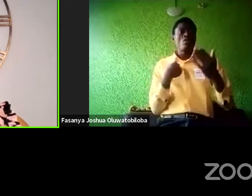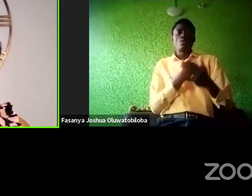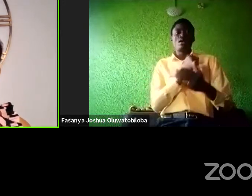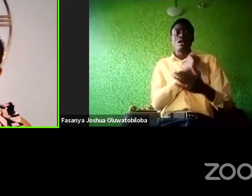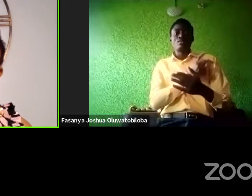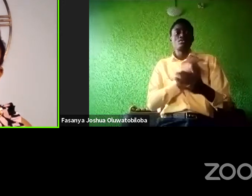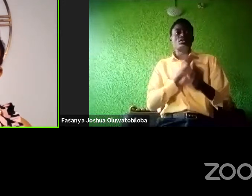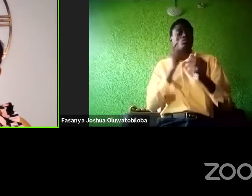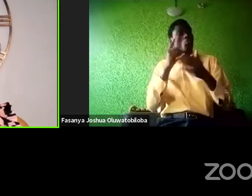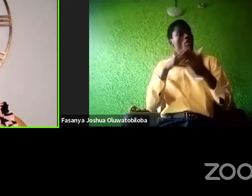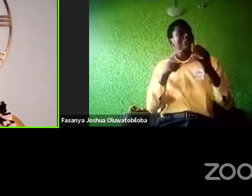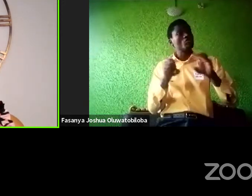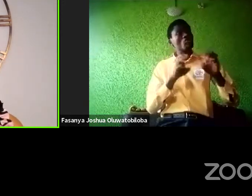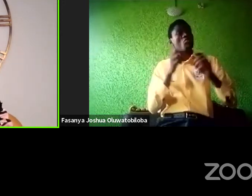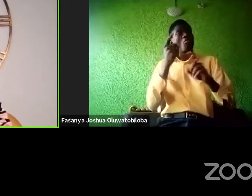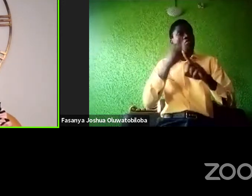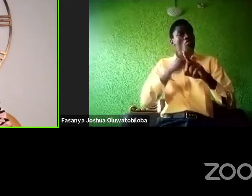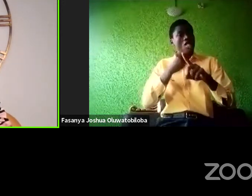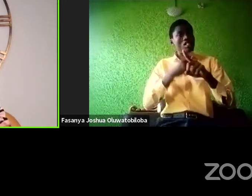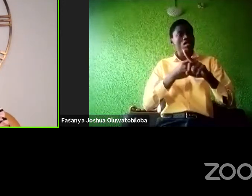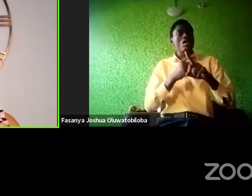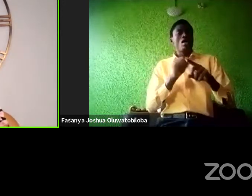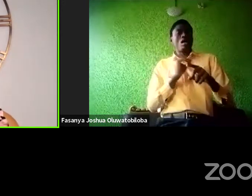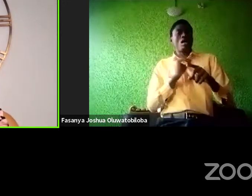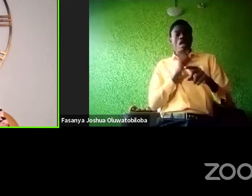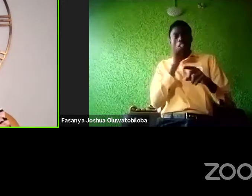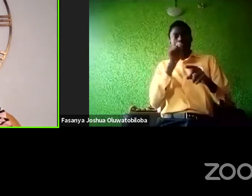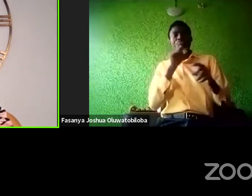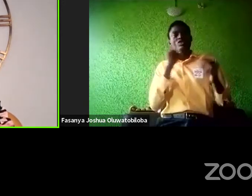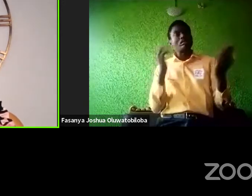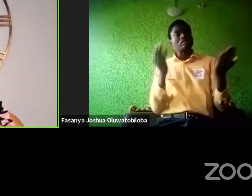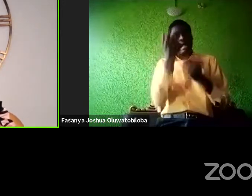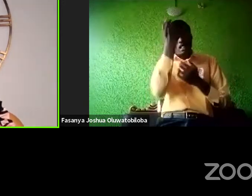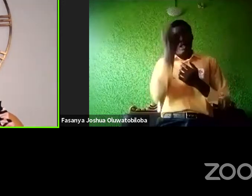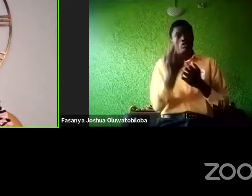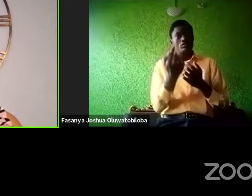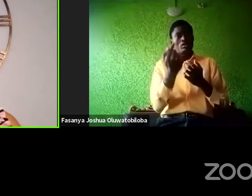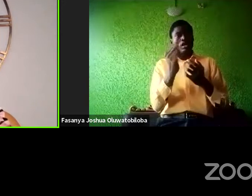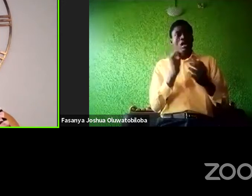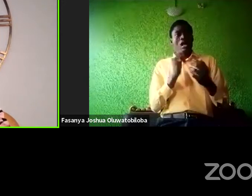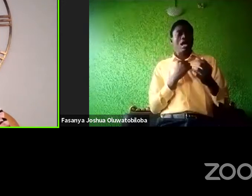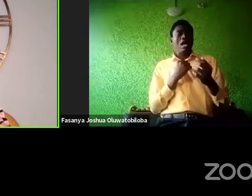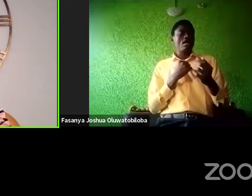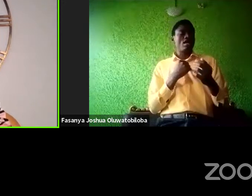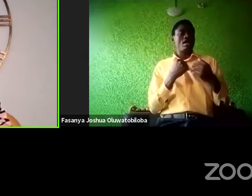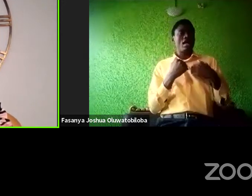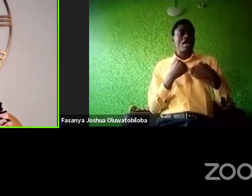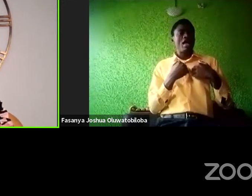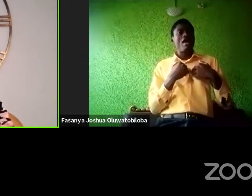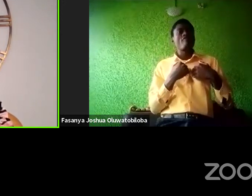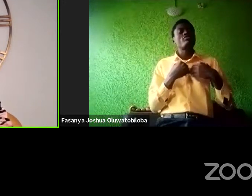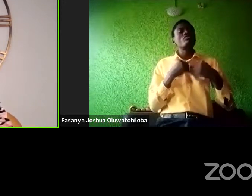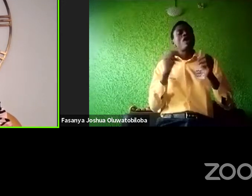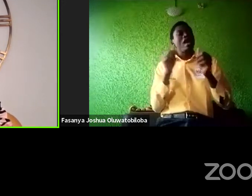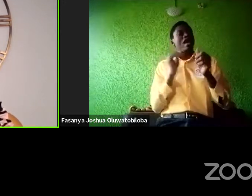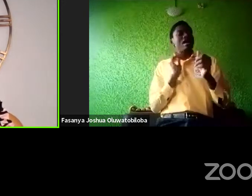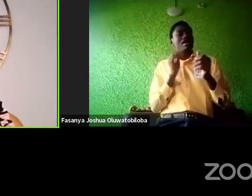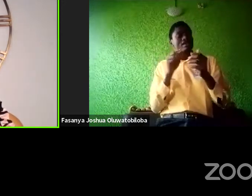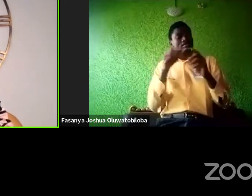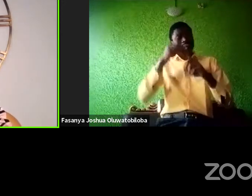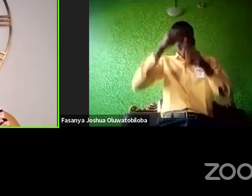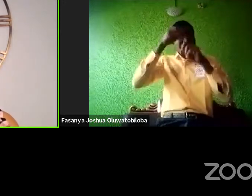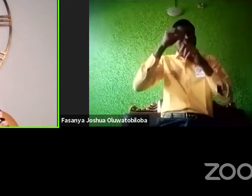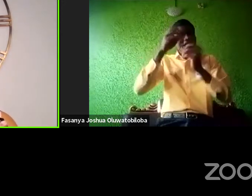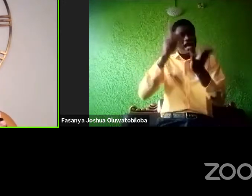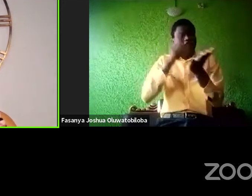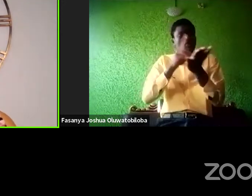I'm not going to be here alone. I'm going to be talking. I'm going to be hosting this with a gynecologist. She's very passionate